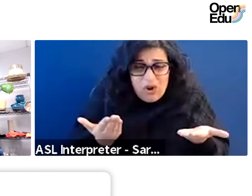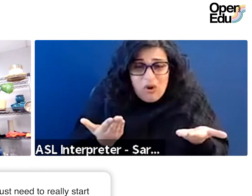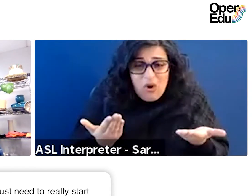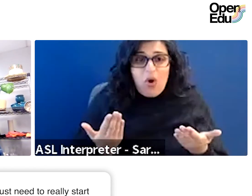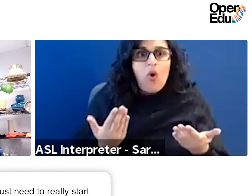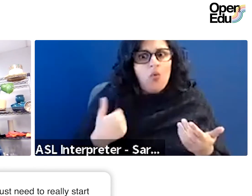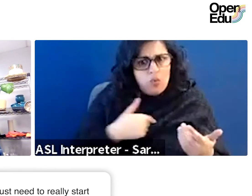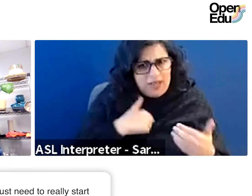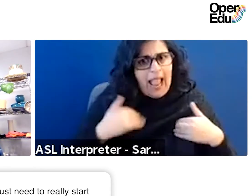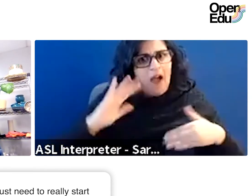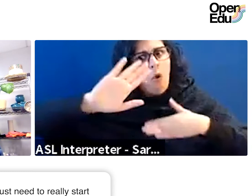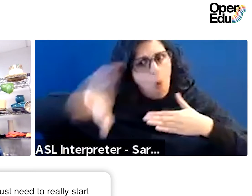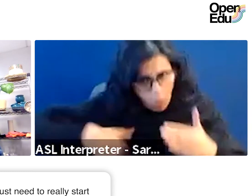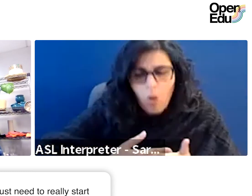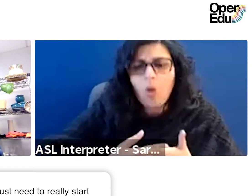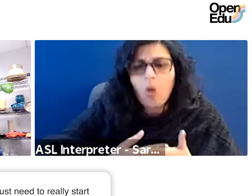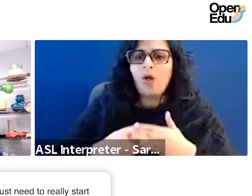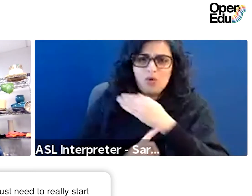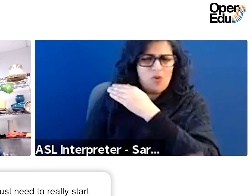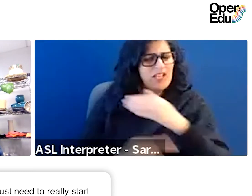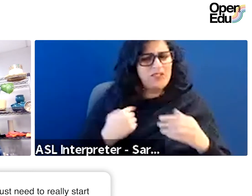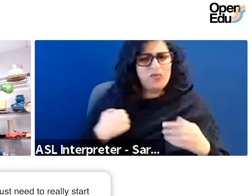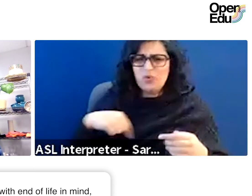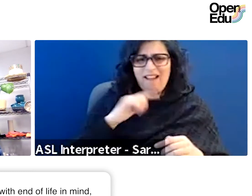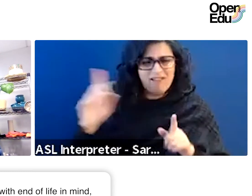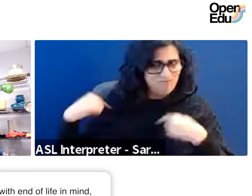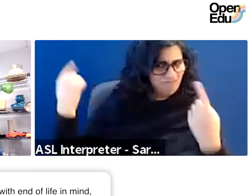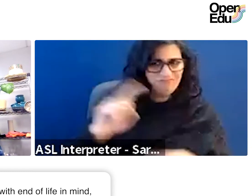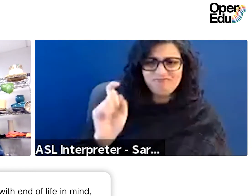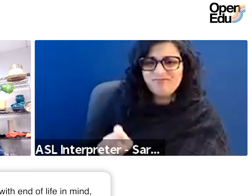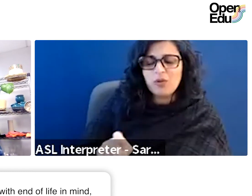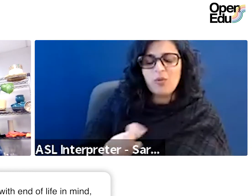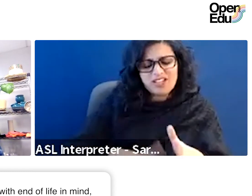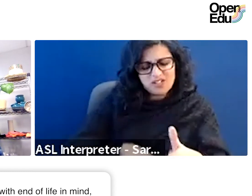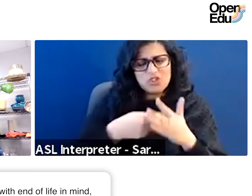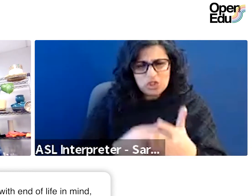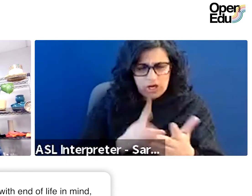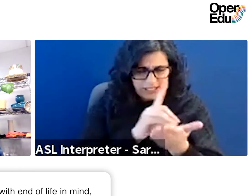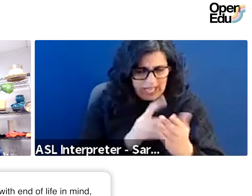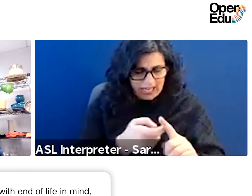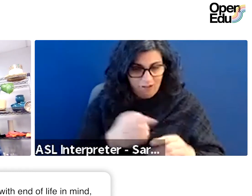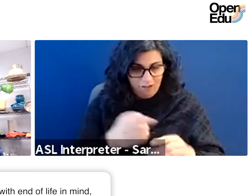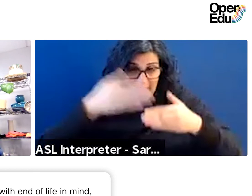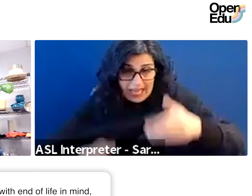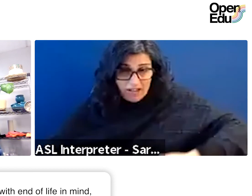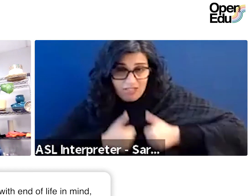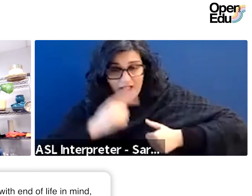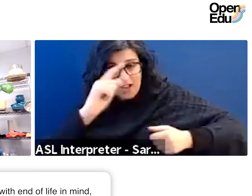need. We just need to really start designing a product from the start with end of life in mind, and then also